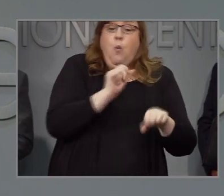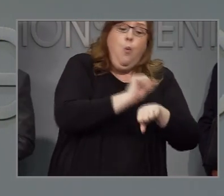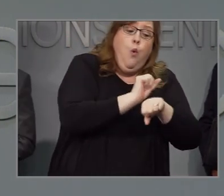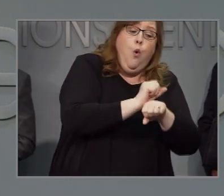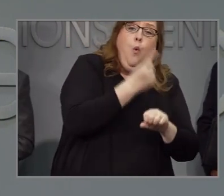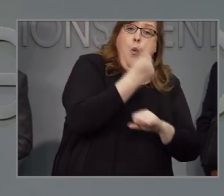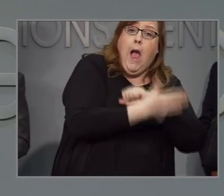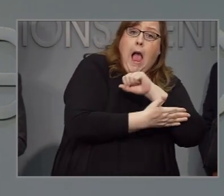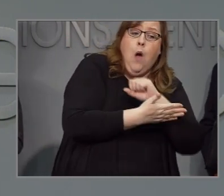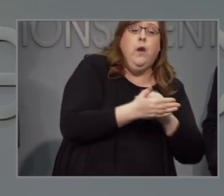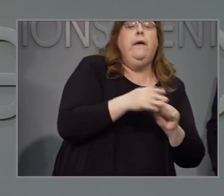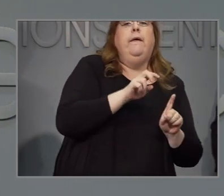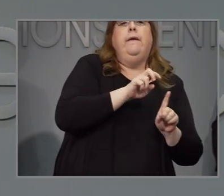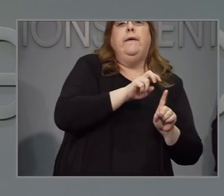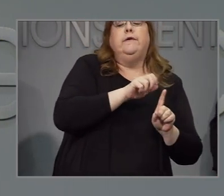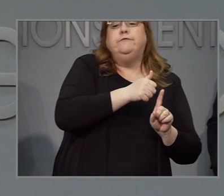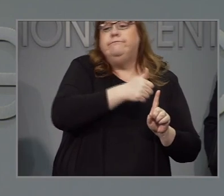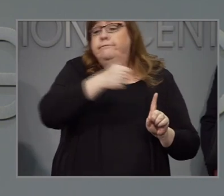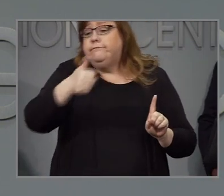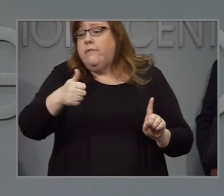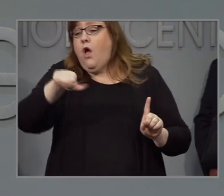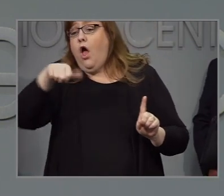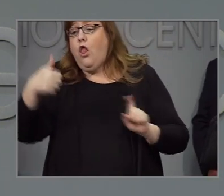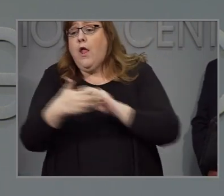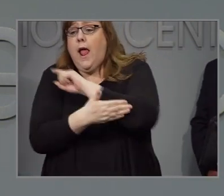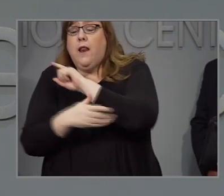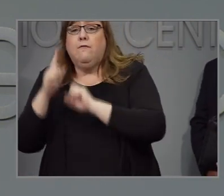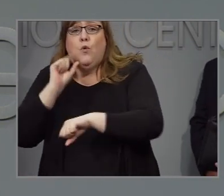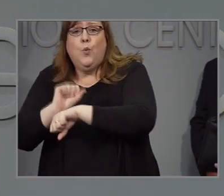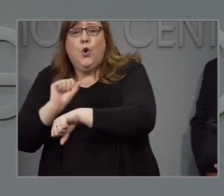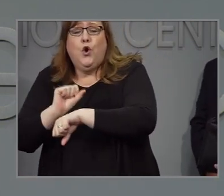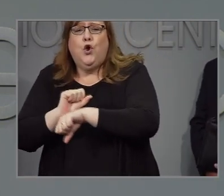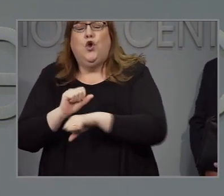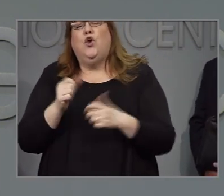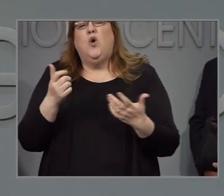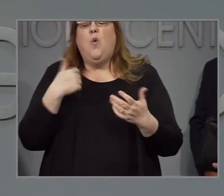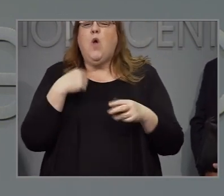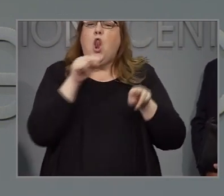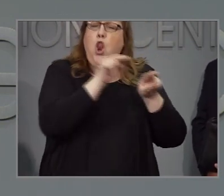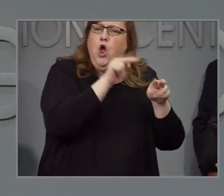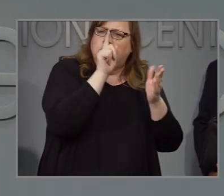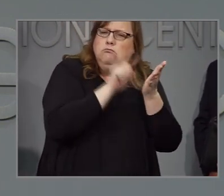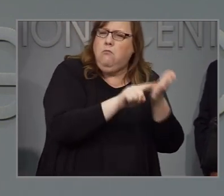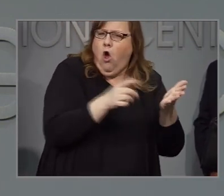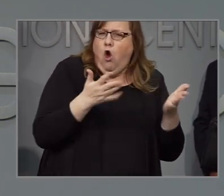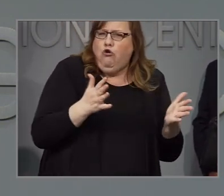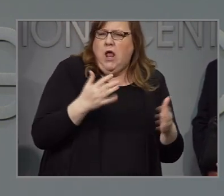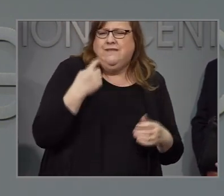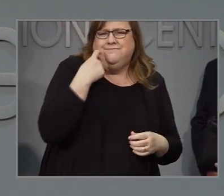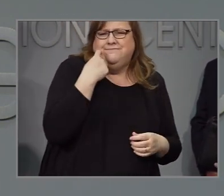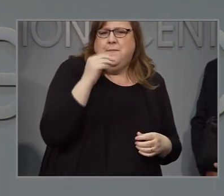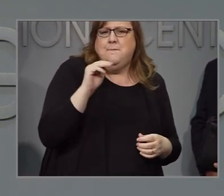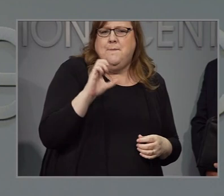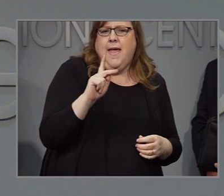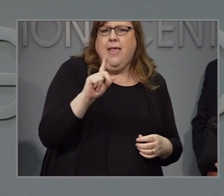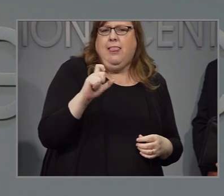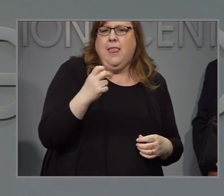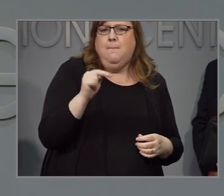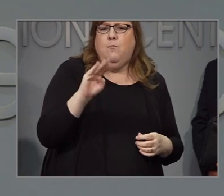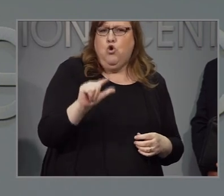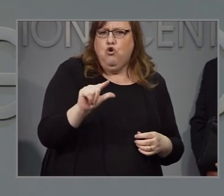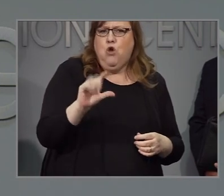another. We were looking at some commuting data from the Mecklenburg County, for example. The folks that work in Mecklenburg